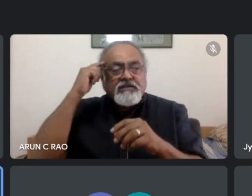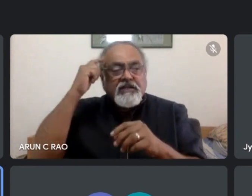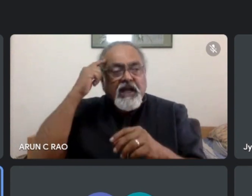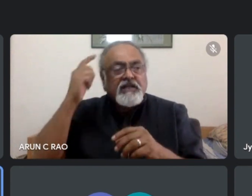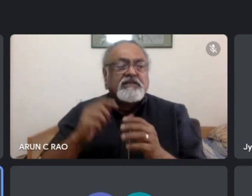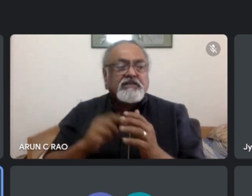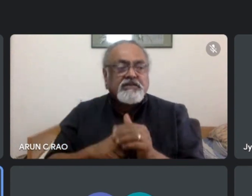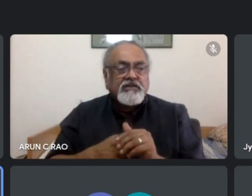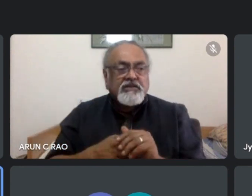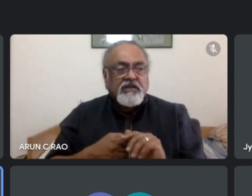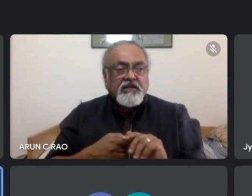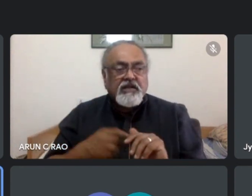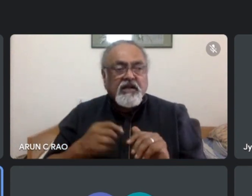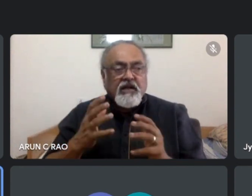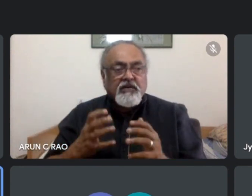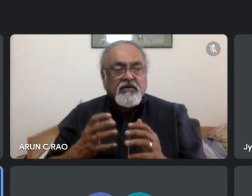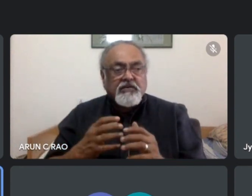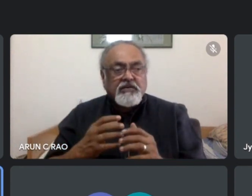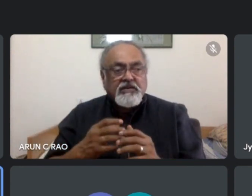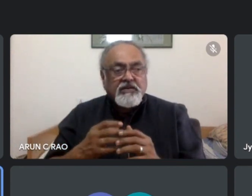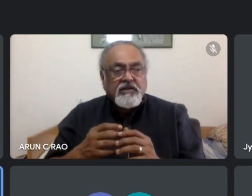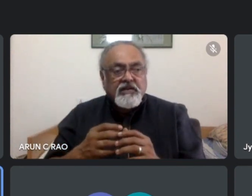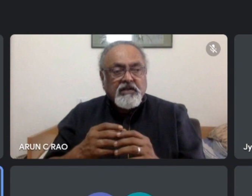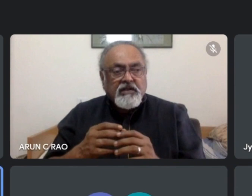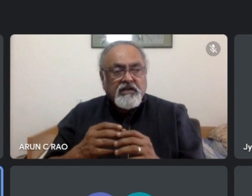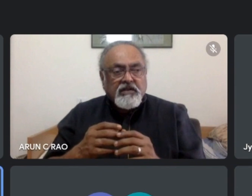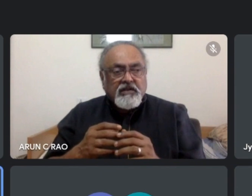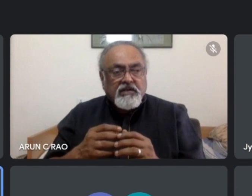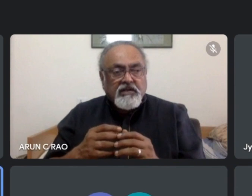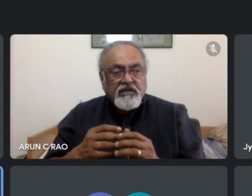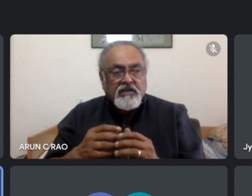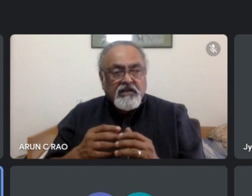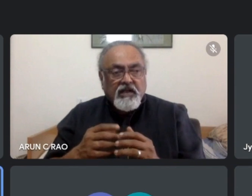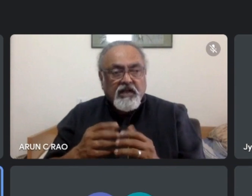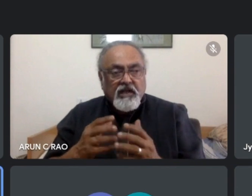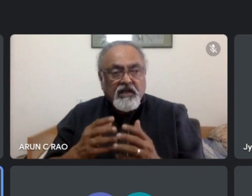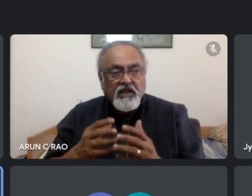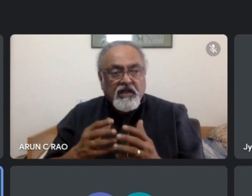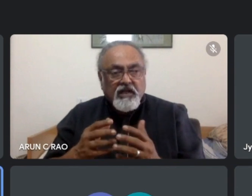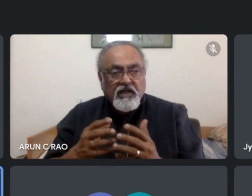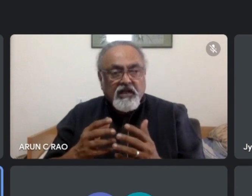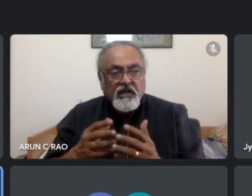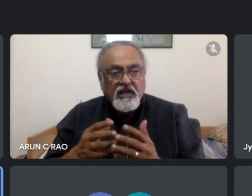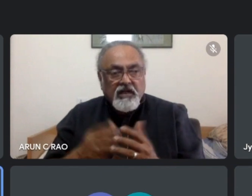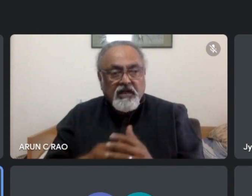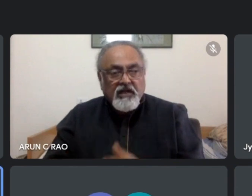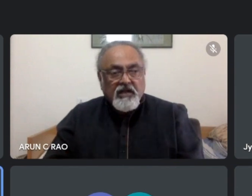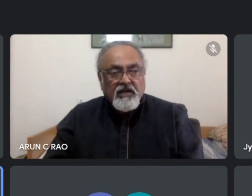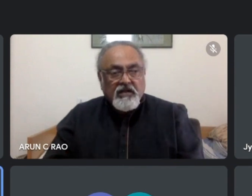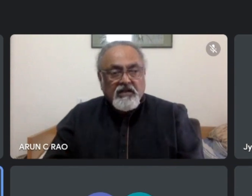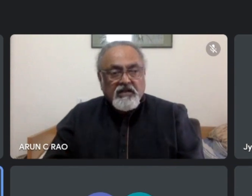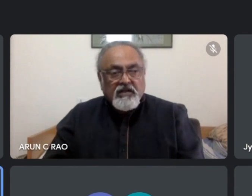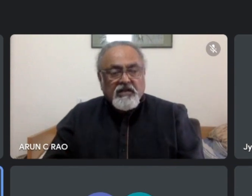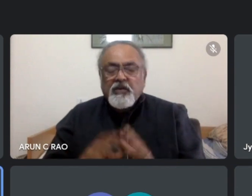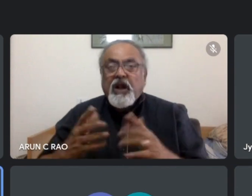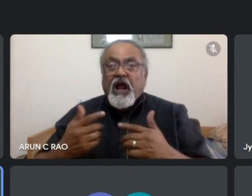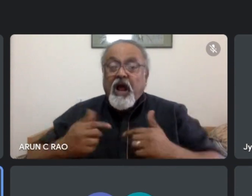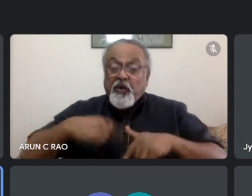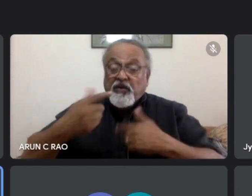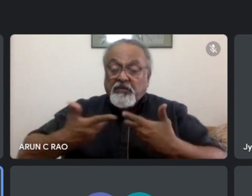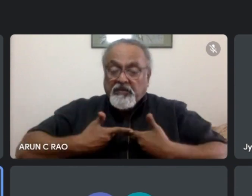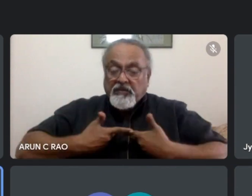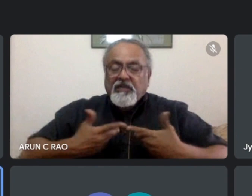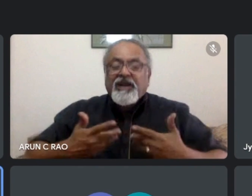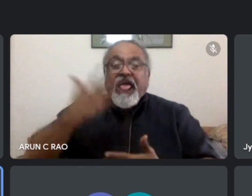um, I mean, not to toot my own, actually, I'm not, not even to not toot my own horn, so to speak,